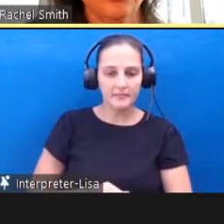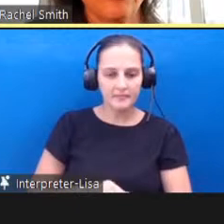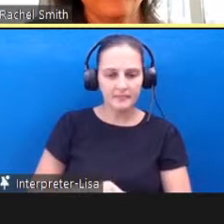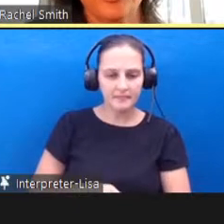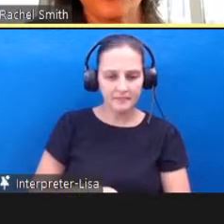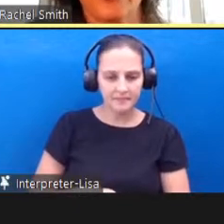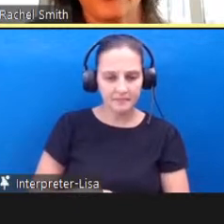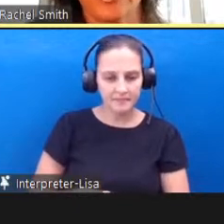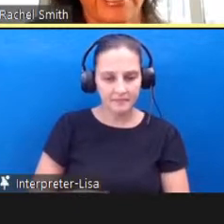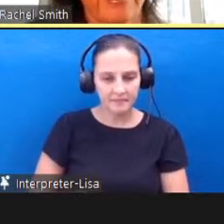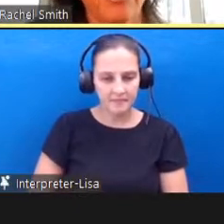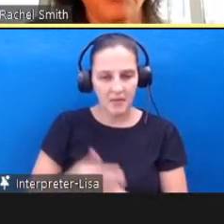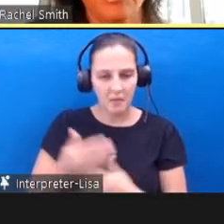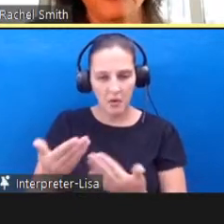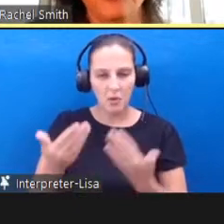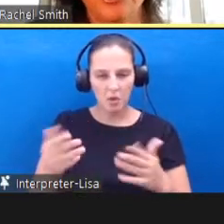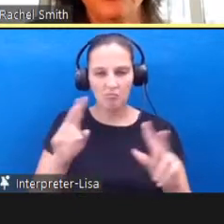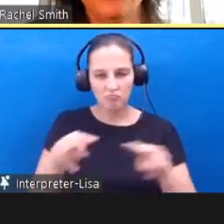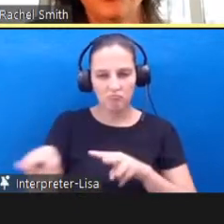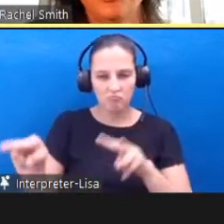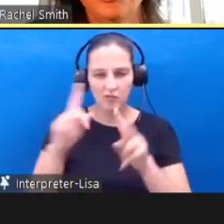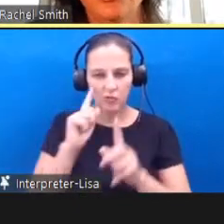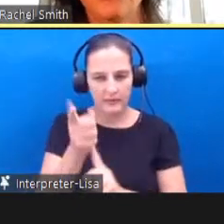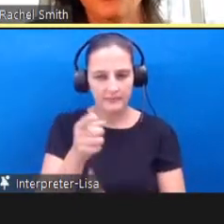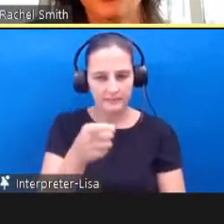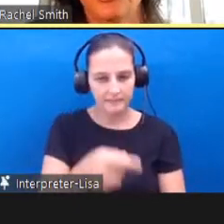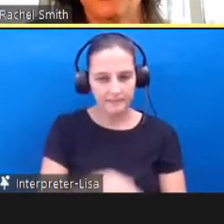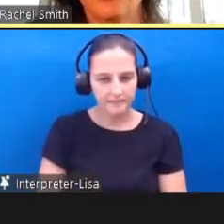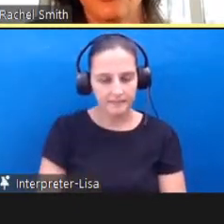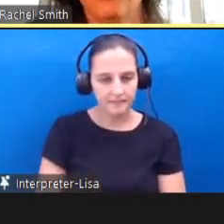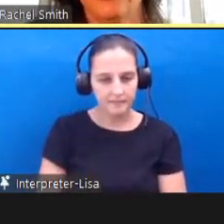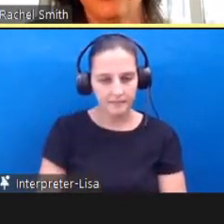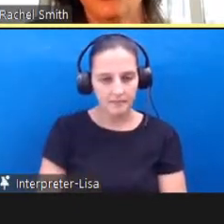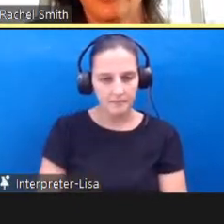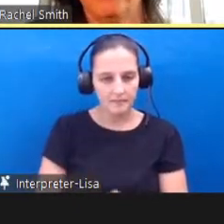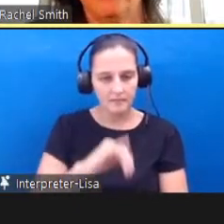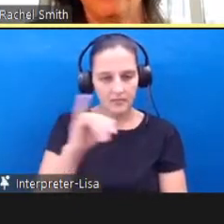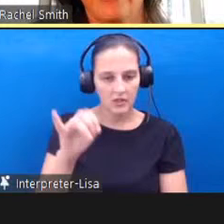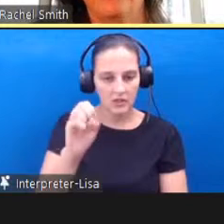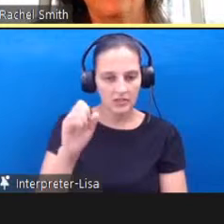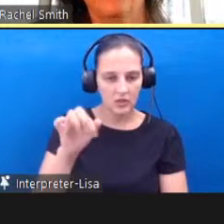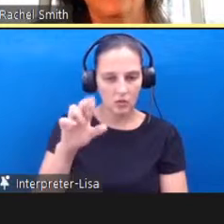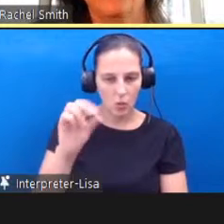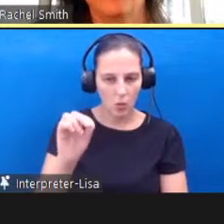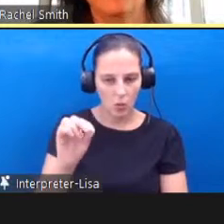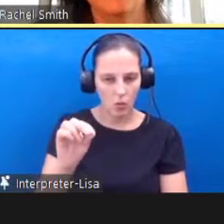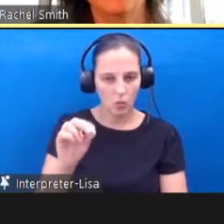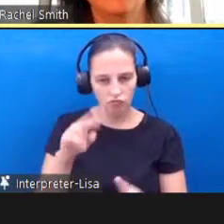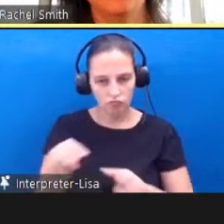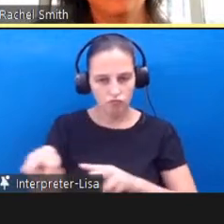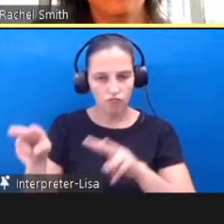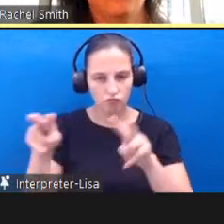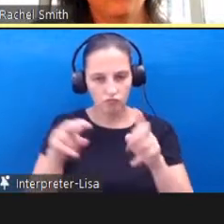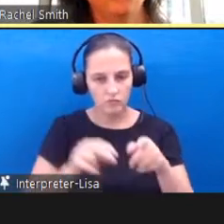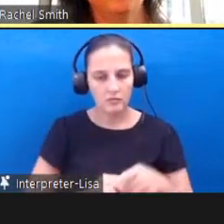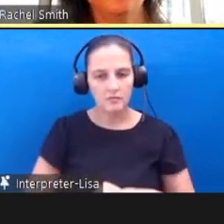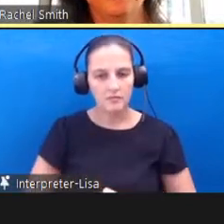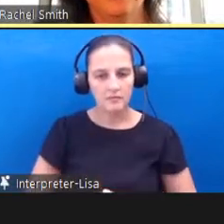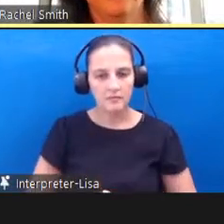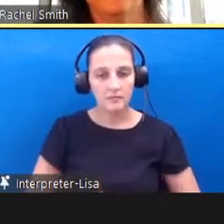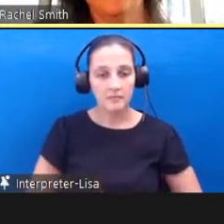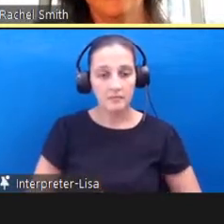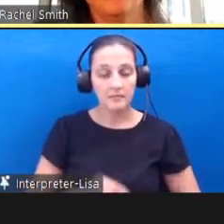take a look around Jezero for a second. So here's Jezero, and let's travel around. You can see here, this is the